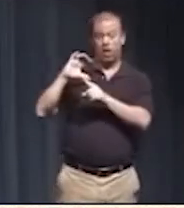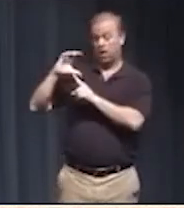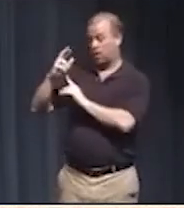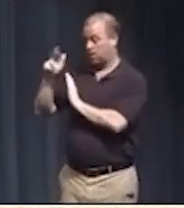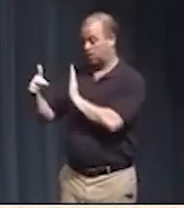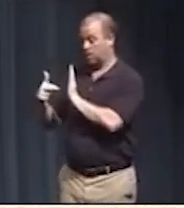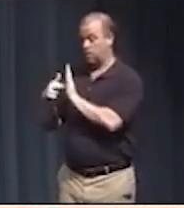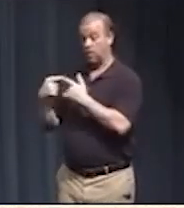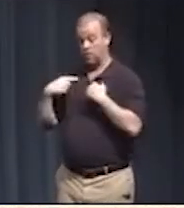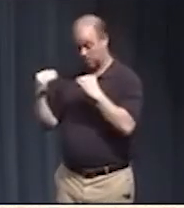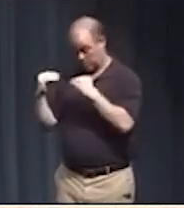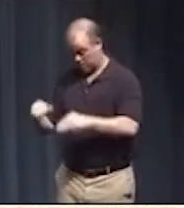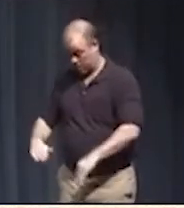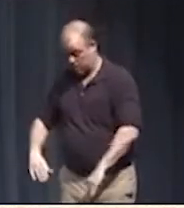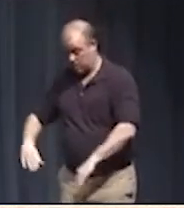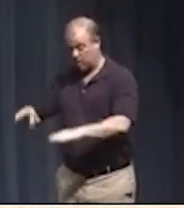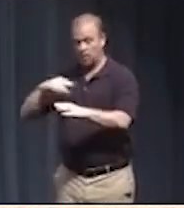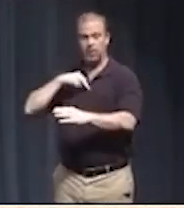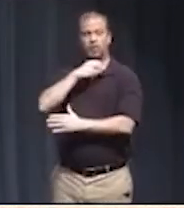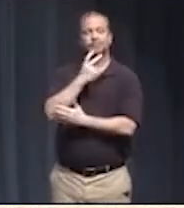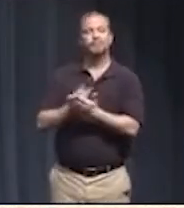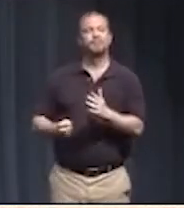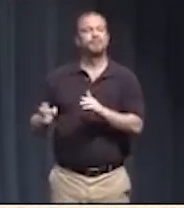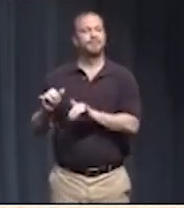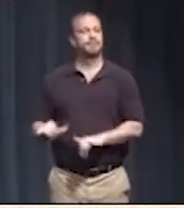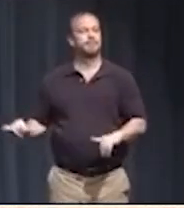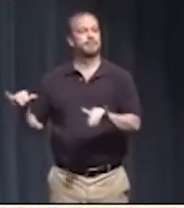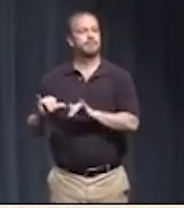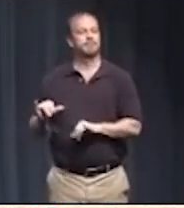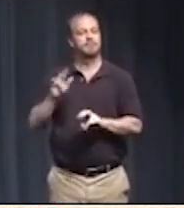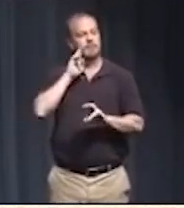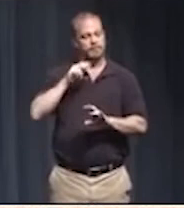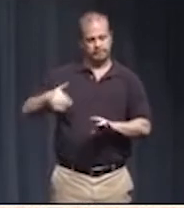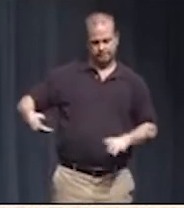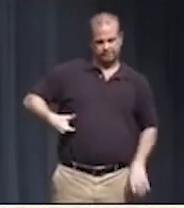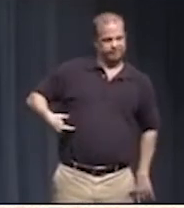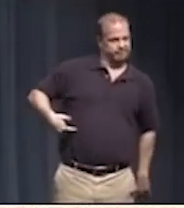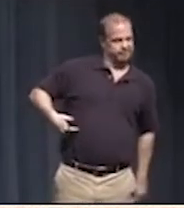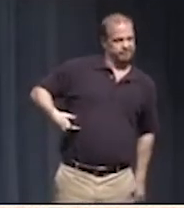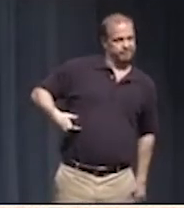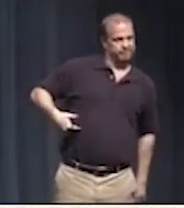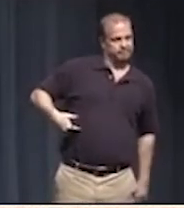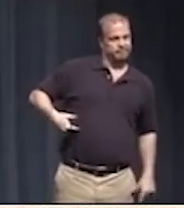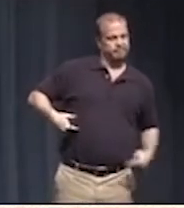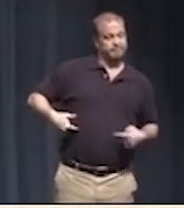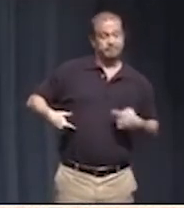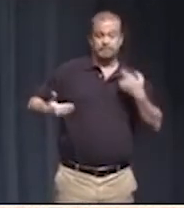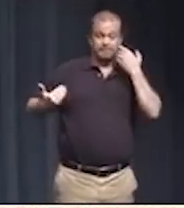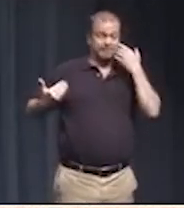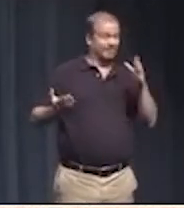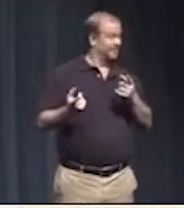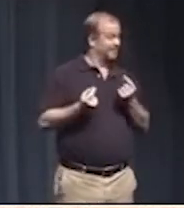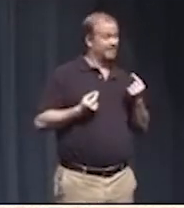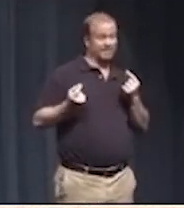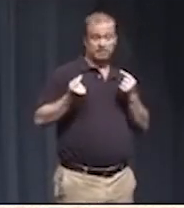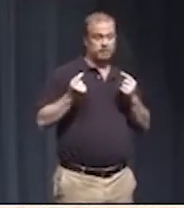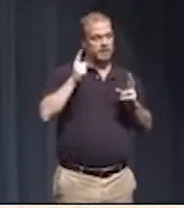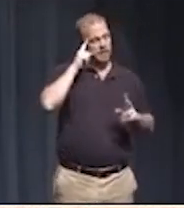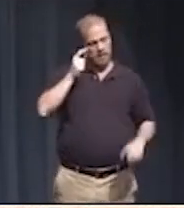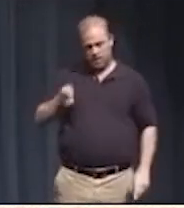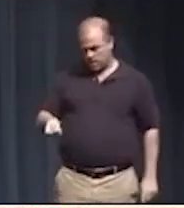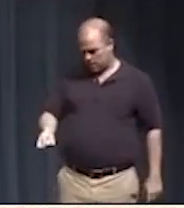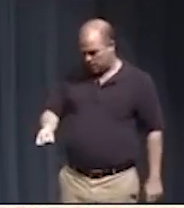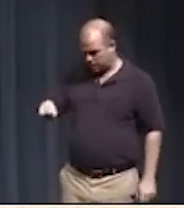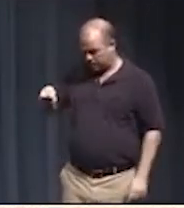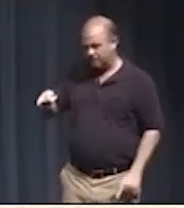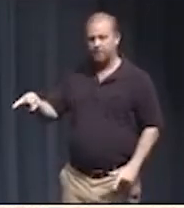supposed to do, whether it's right or wrong. It's like it's pre-programmed, and you don't know what to do, the switch gets thrown, and away